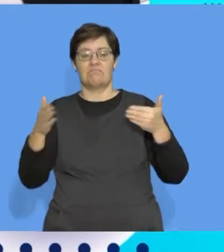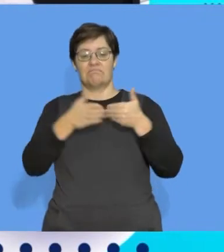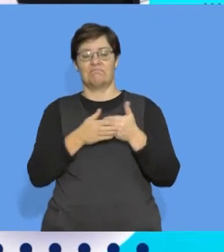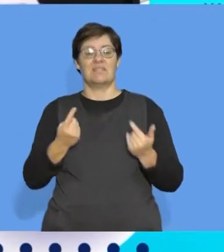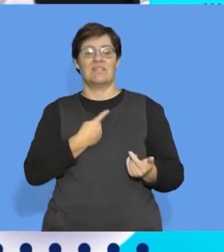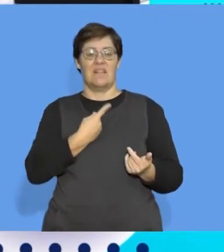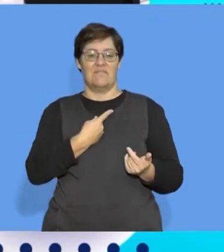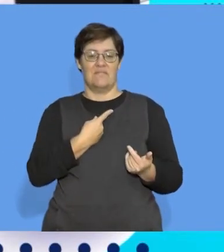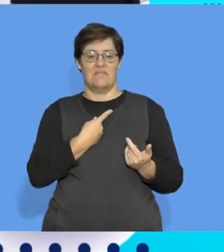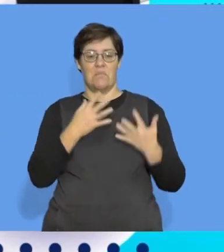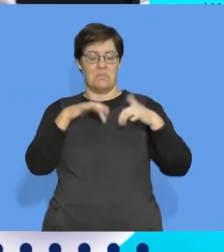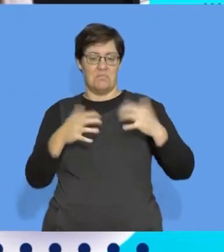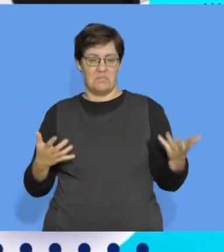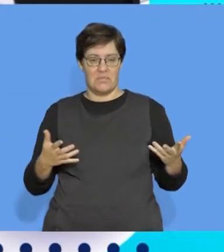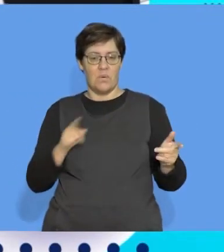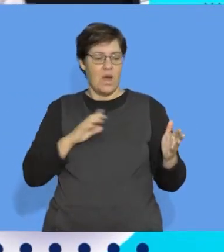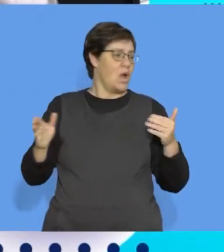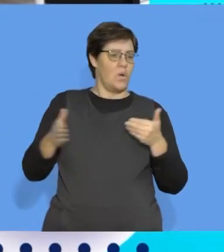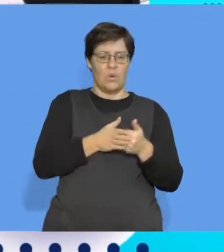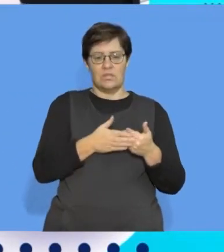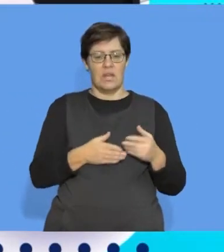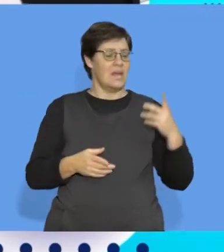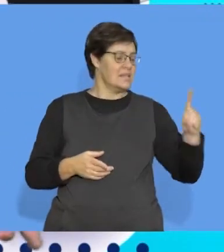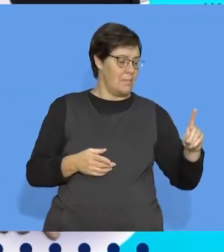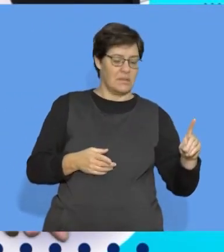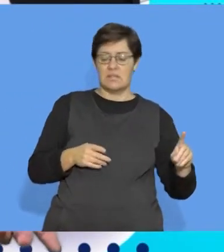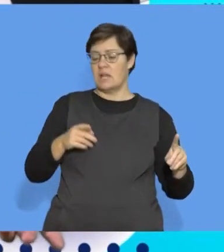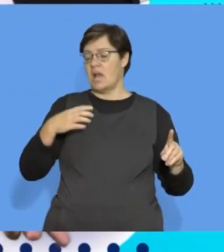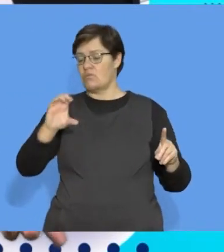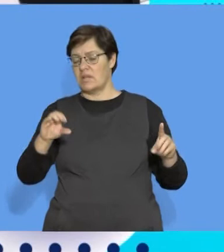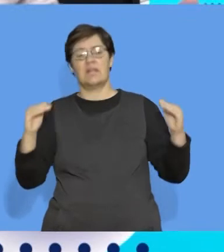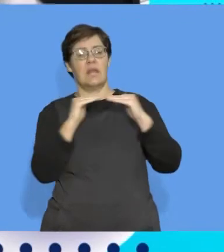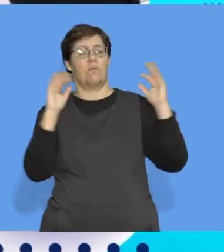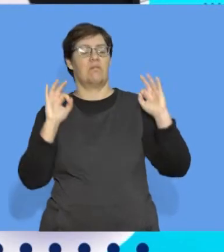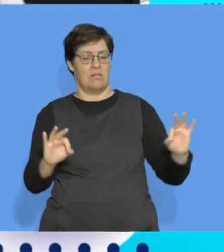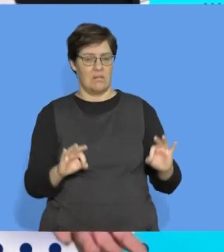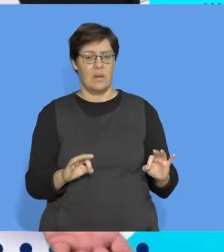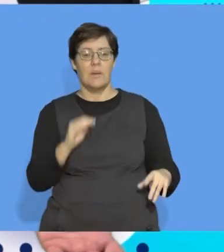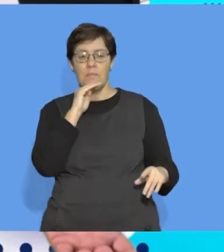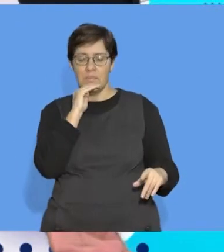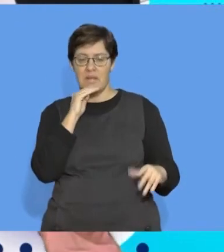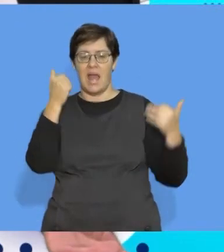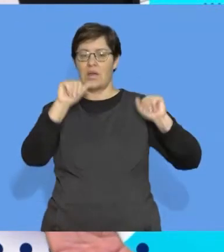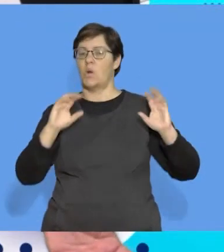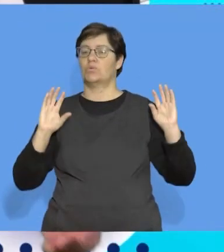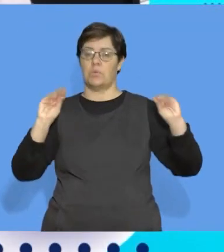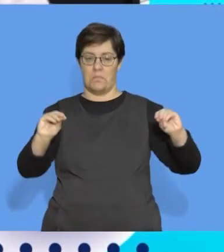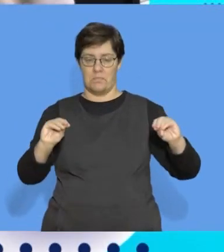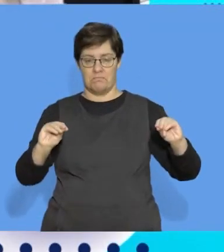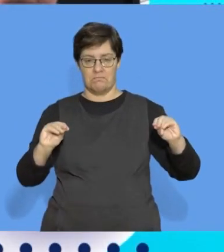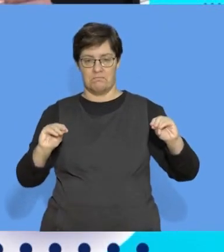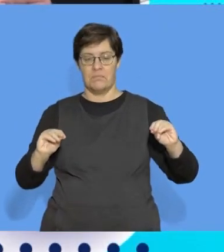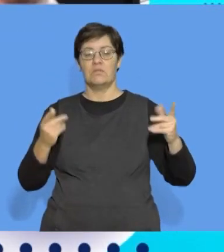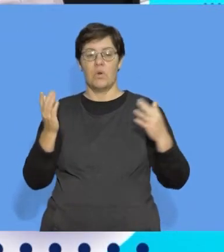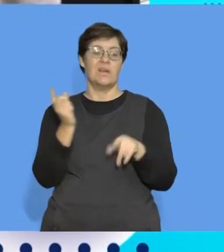it self-destructs because it closes off. The debit side equals to the credit side and the account ceases to exist. So it's